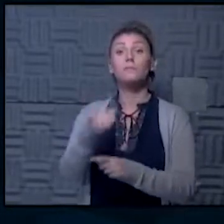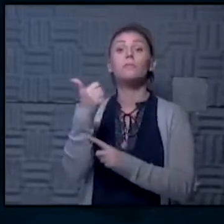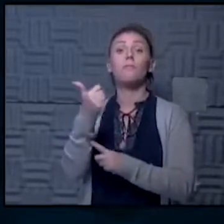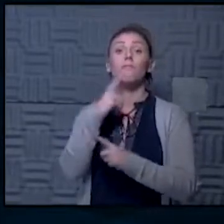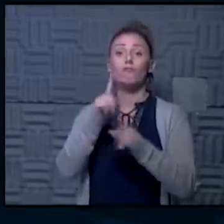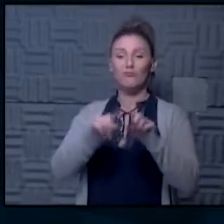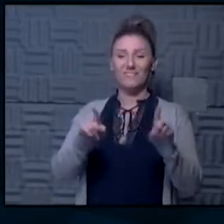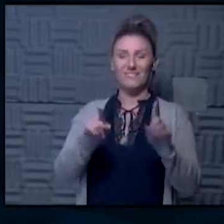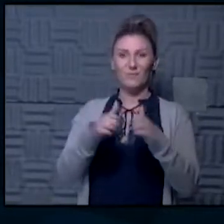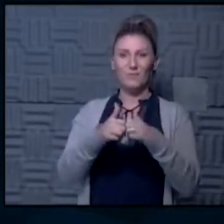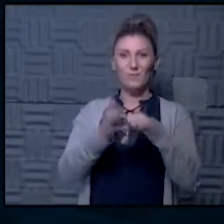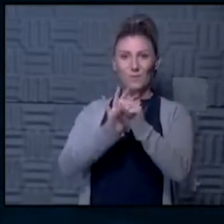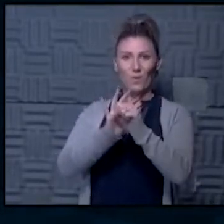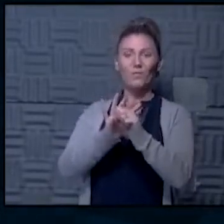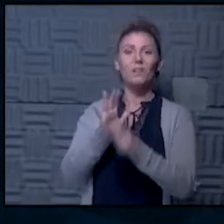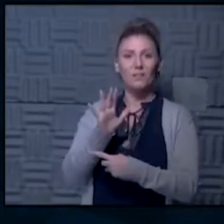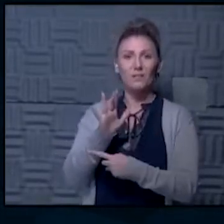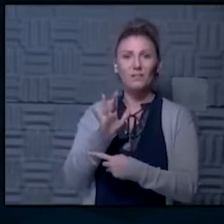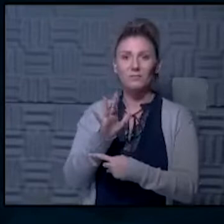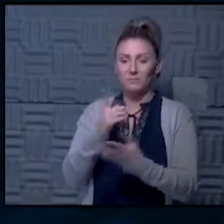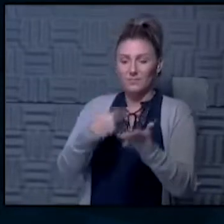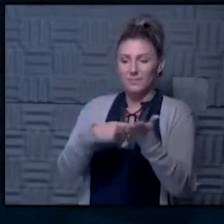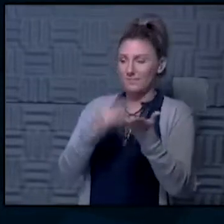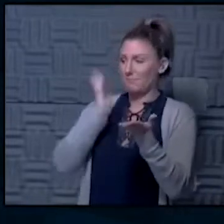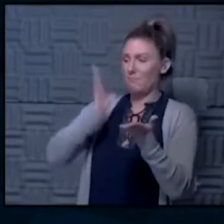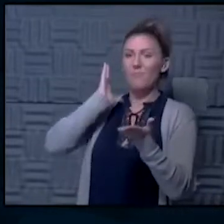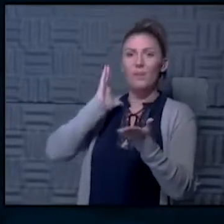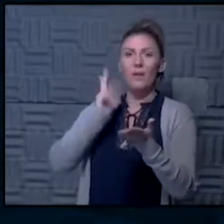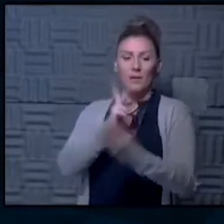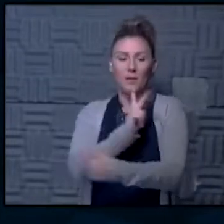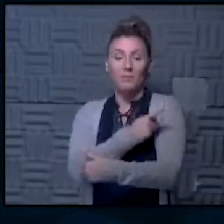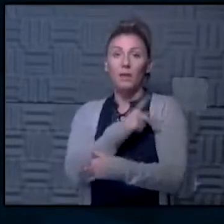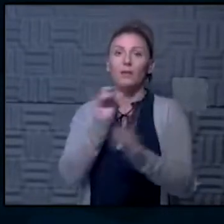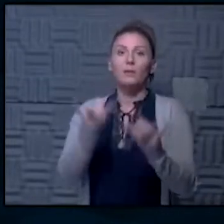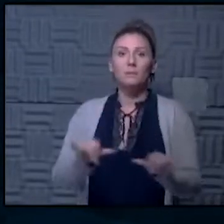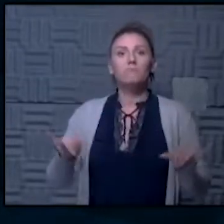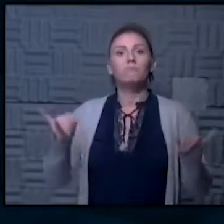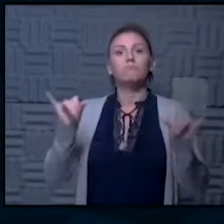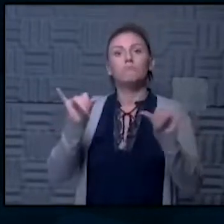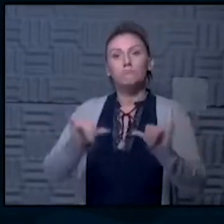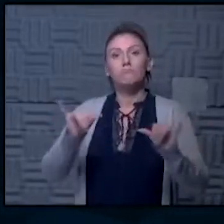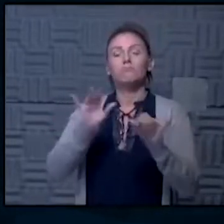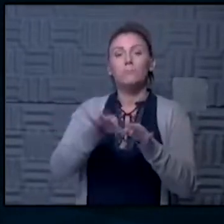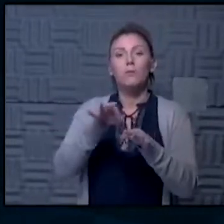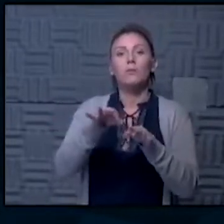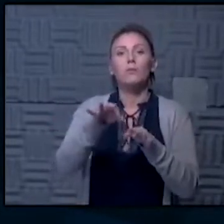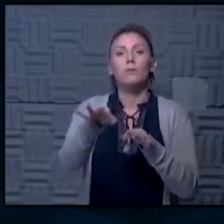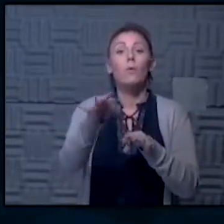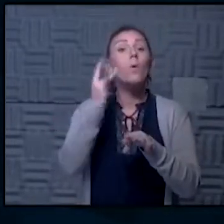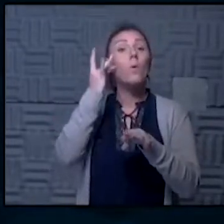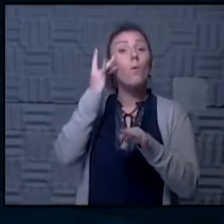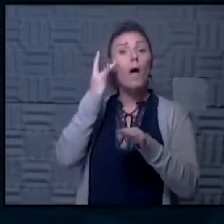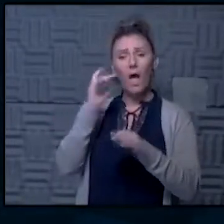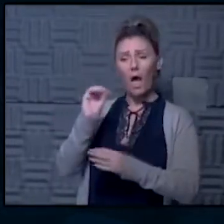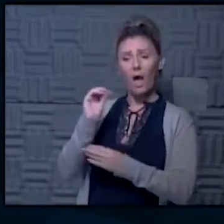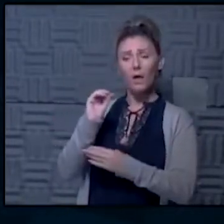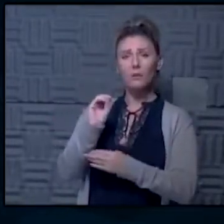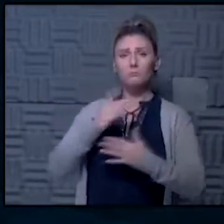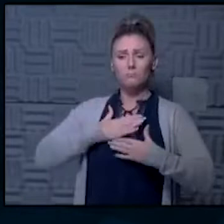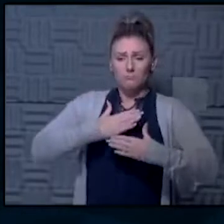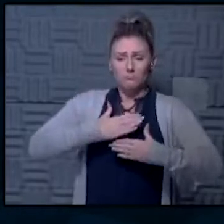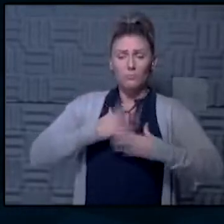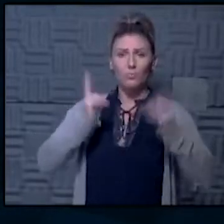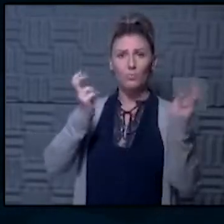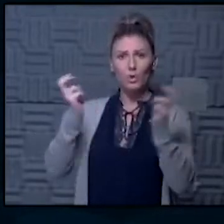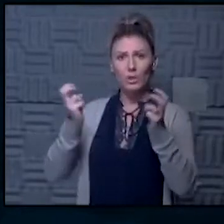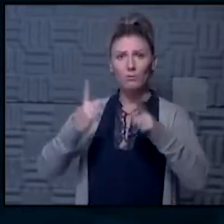difference with COVID, I think, that we've talked about in the past, is that patients stay for a long time due to their oxygen needs and breathing issues. So I